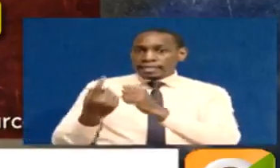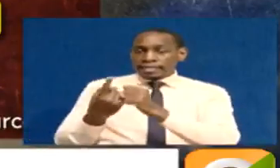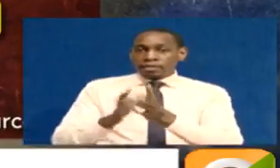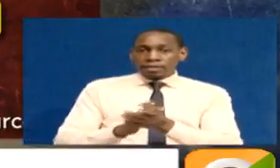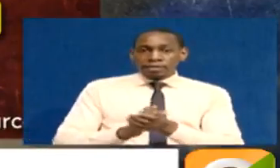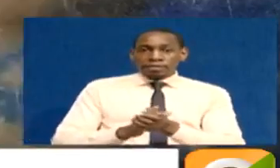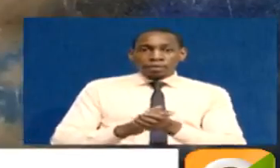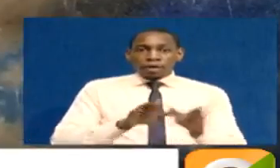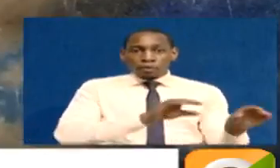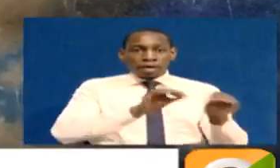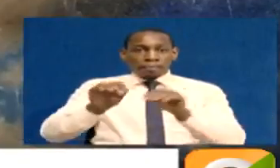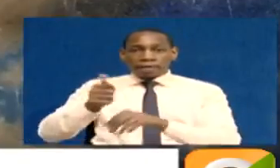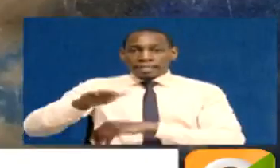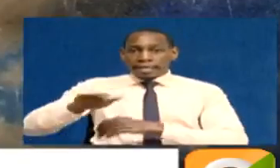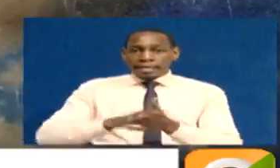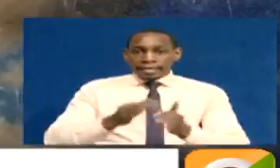15,811 were on transit,